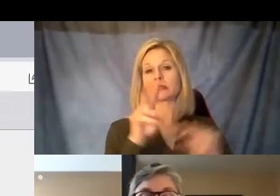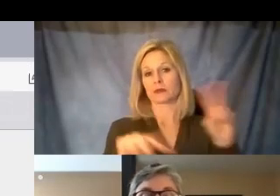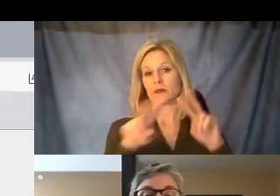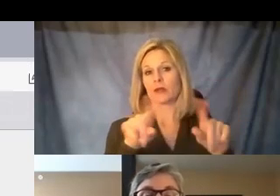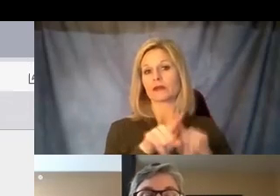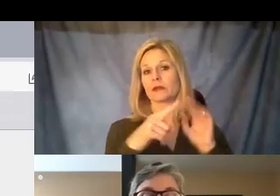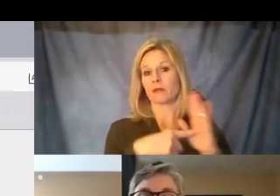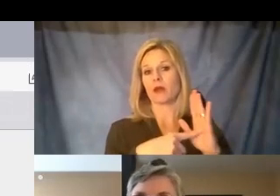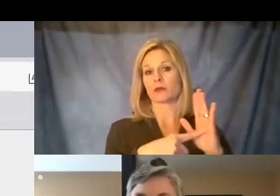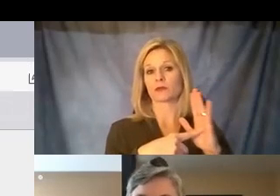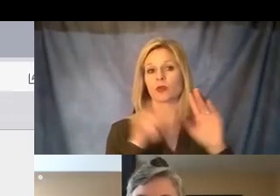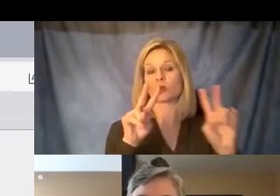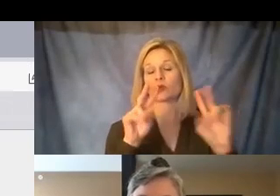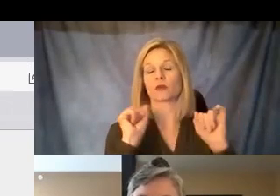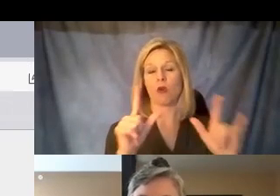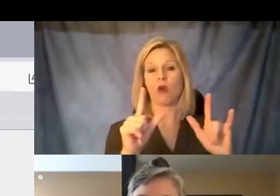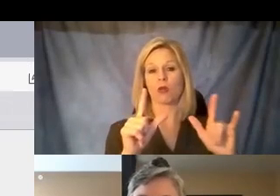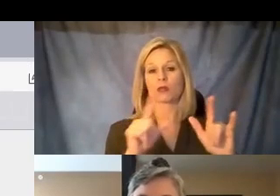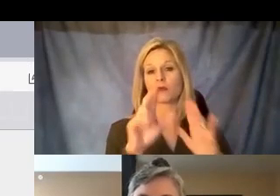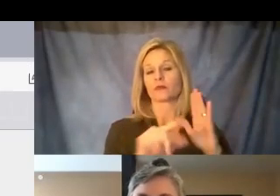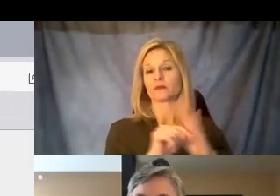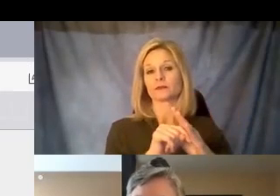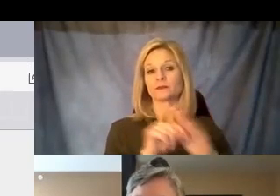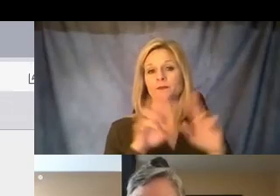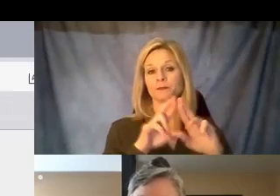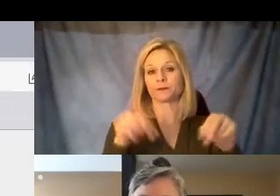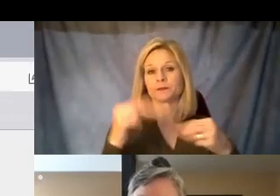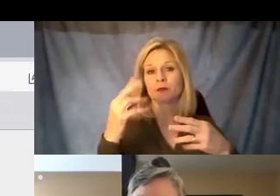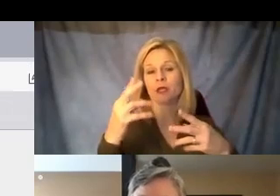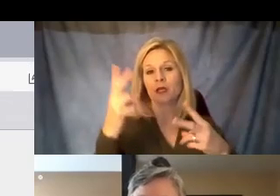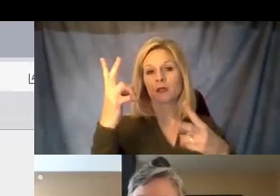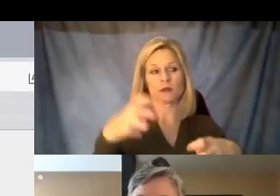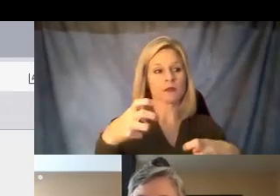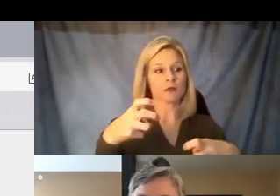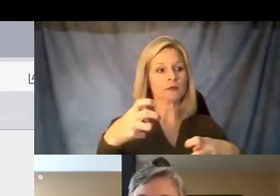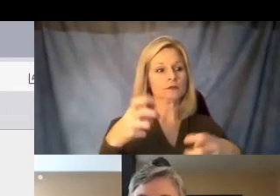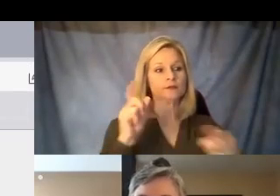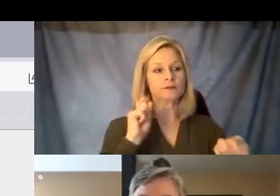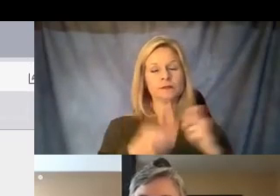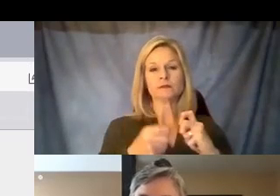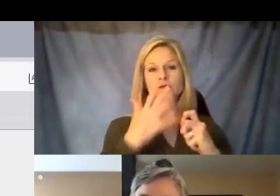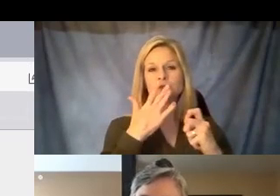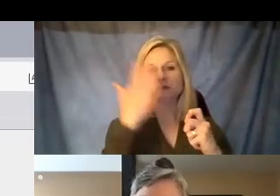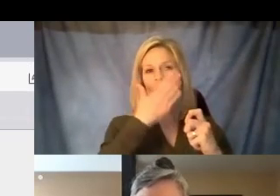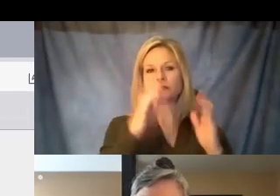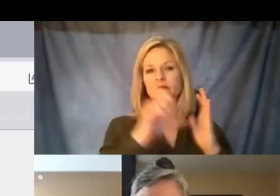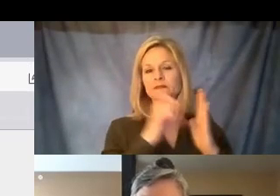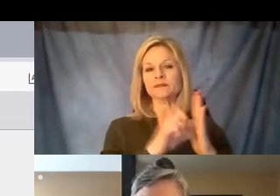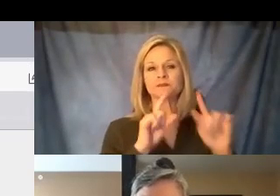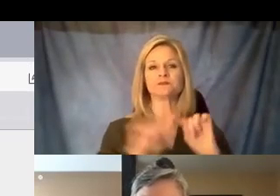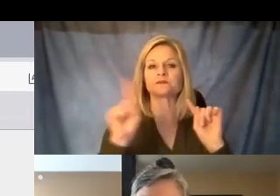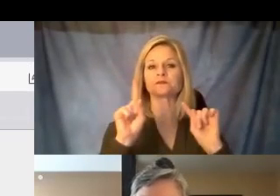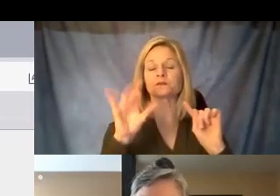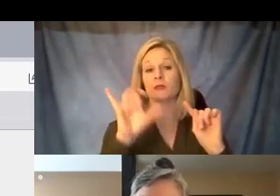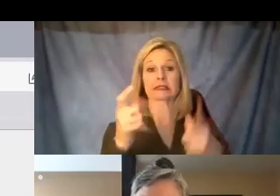like, gosh, that video resume download, I'm going to need to change the color of that front page. But really, instead